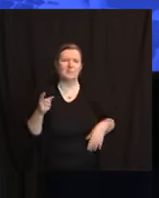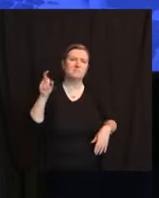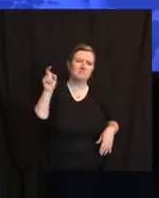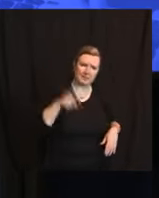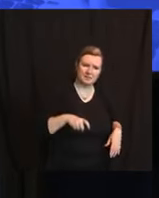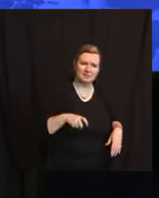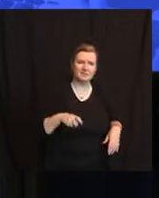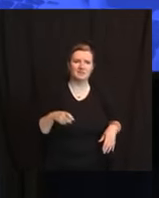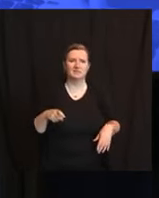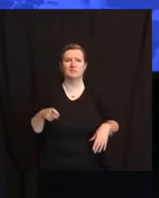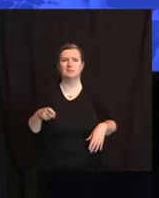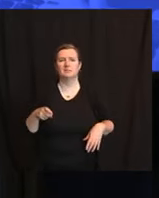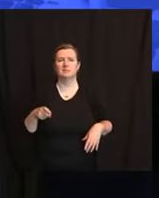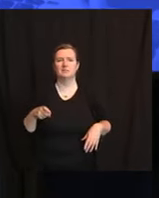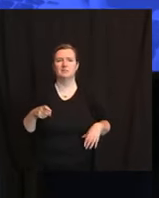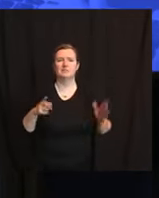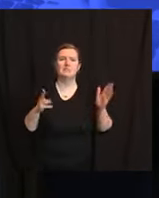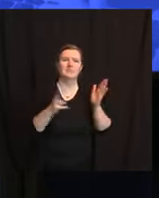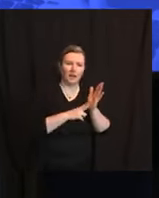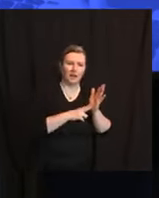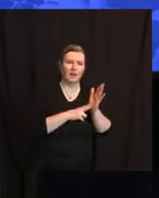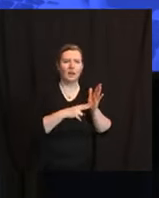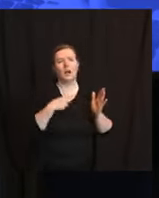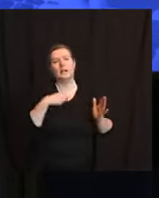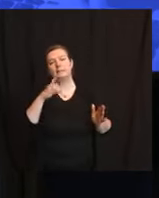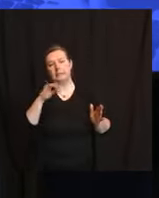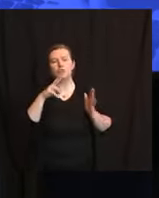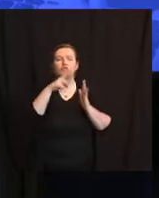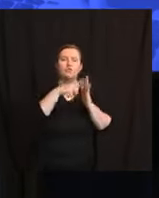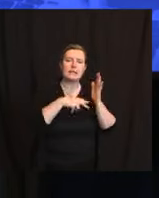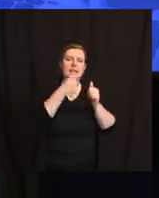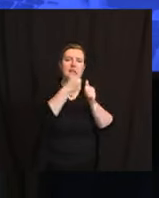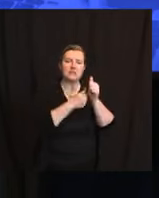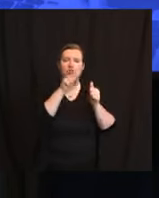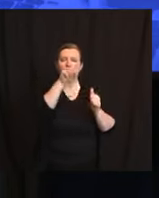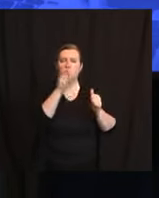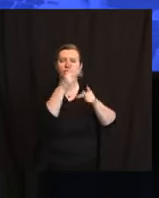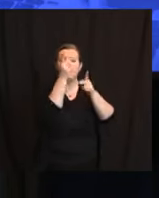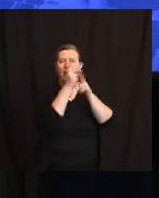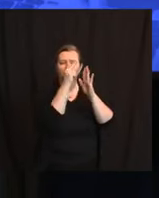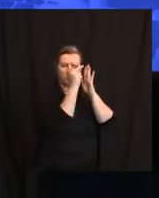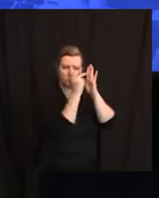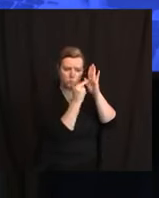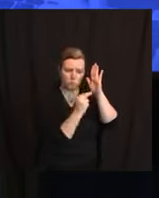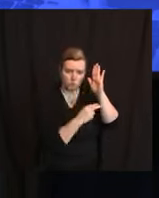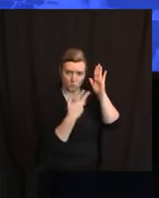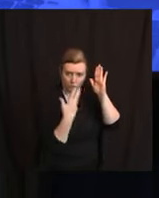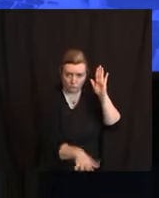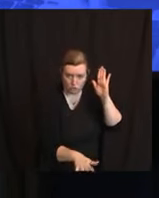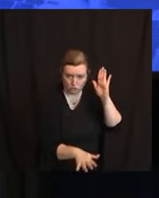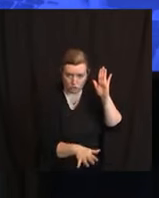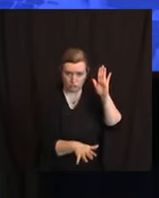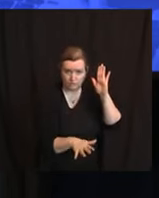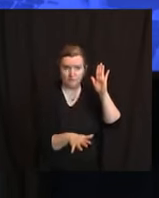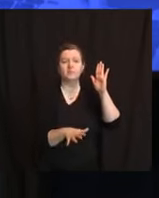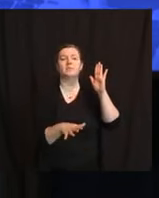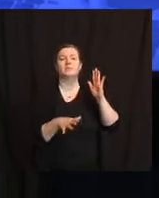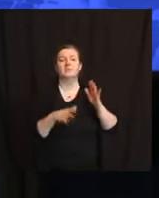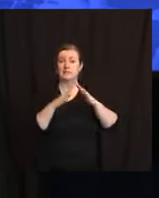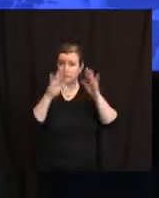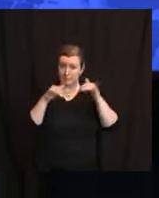question before they go through and certify. So yes, if someone's got benefits already and they don't get them the next week, there is no glitch in the system. That means that one of the questions was